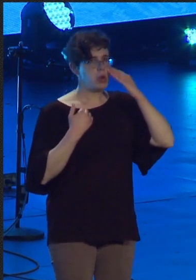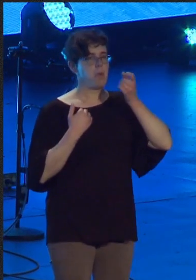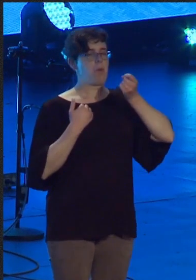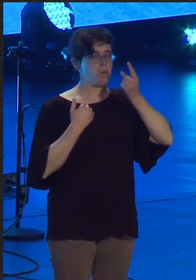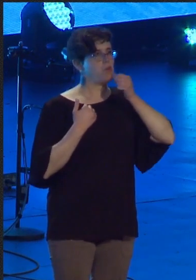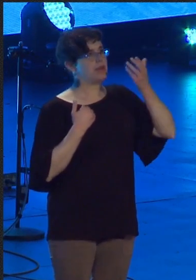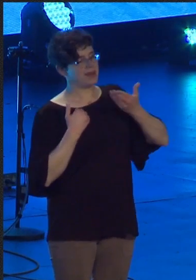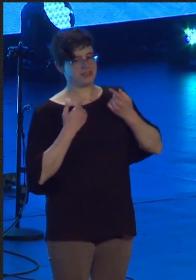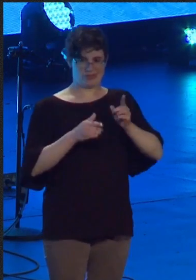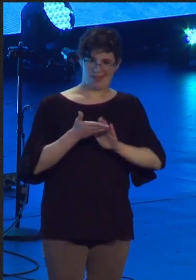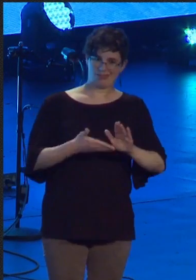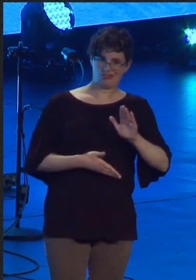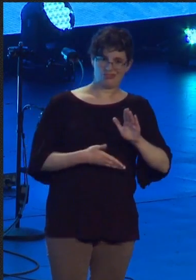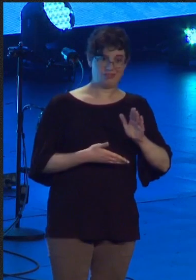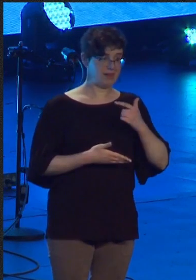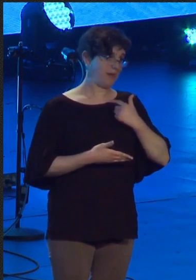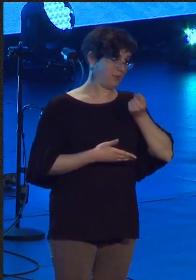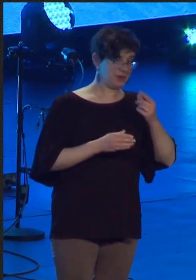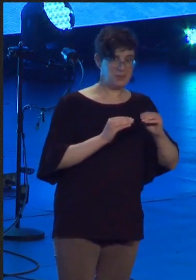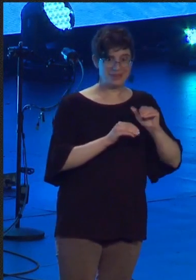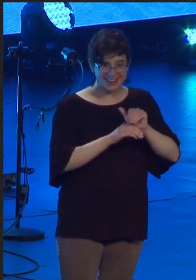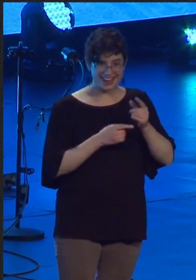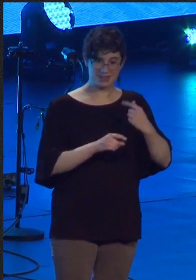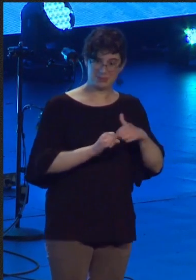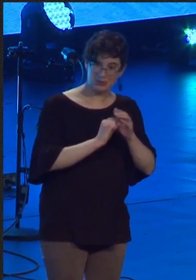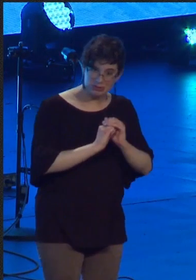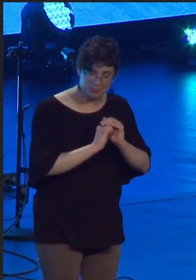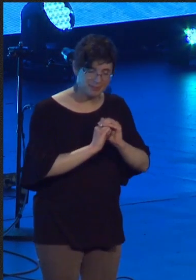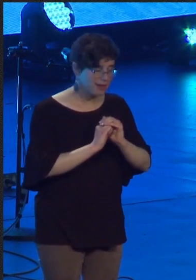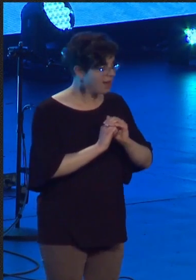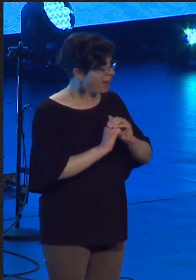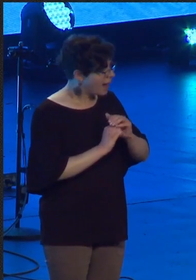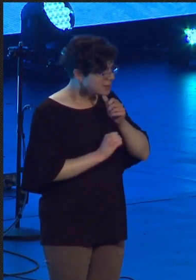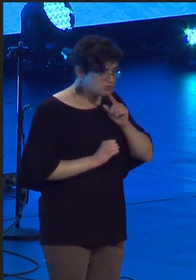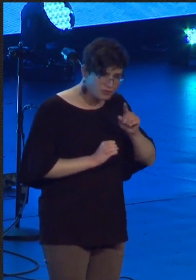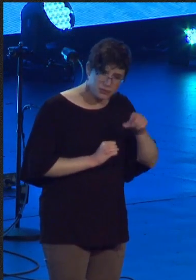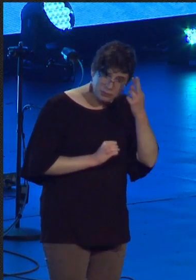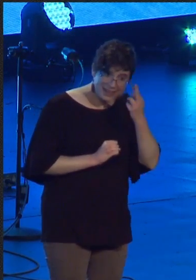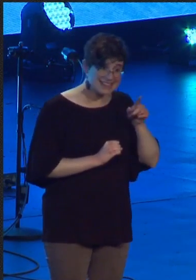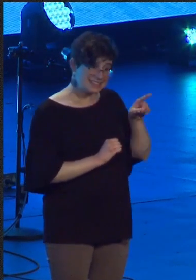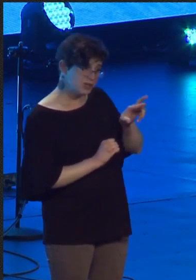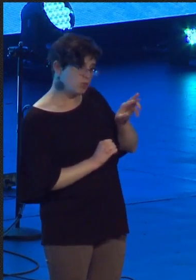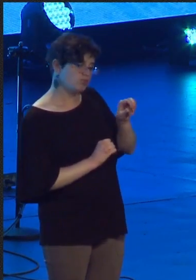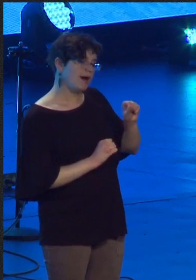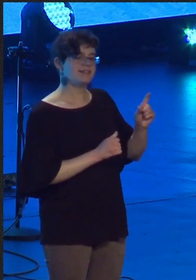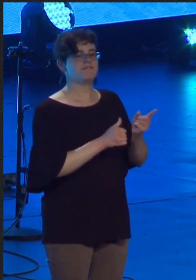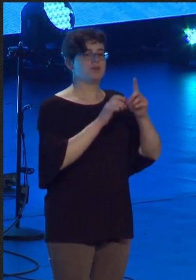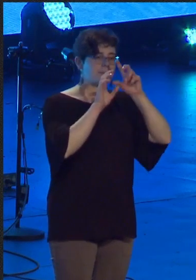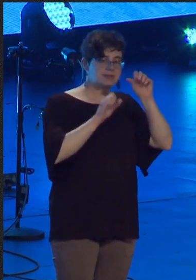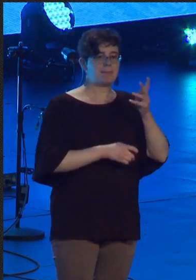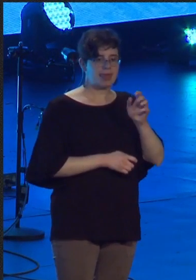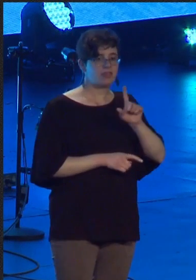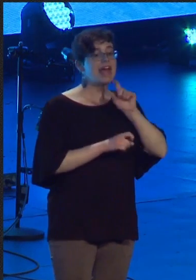who he is, including tonight as we worship him. But I don't know if you realize this, but Ross is the first president of Bethel that actually